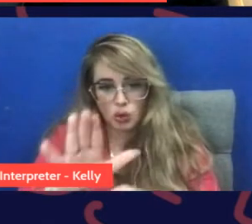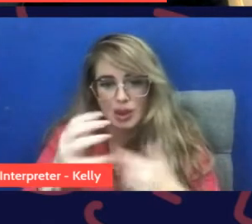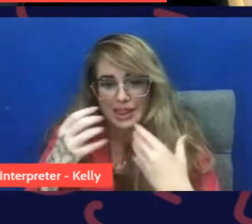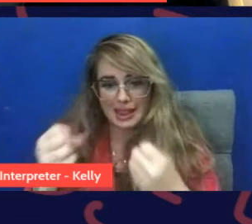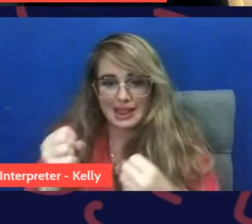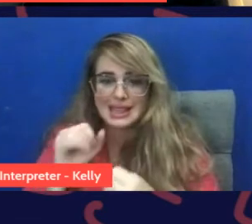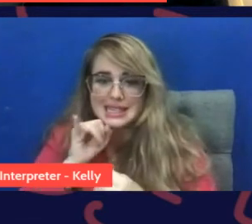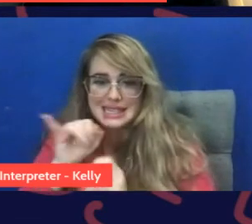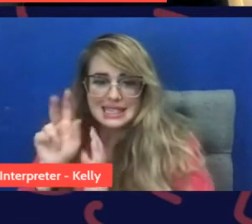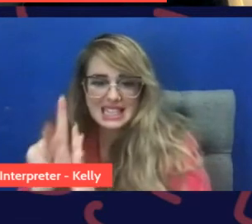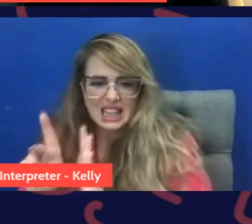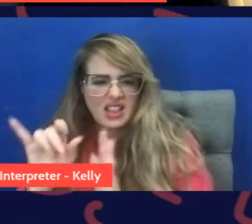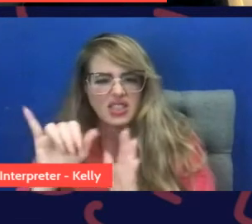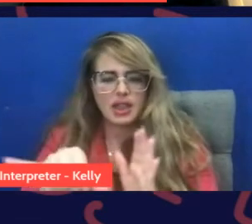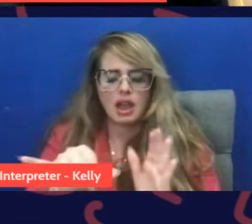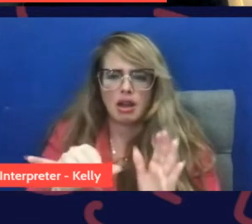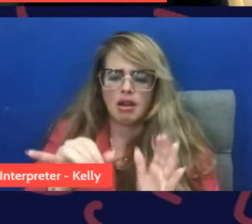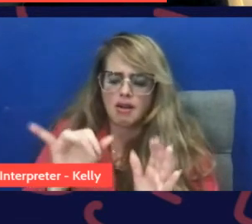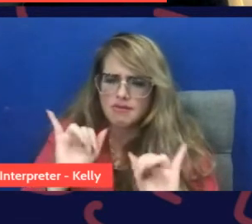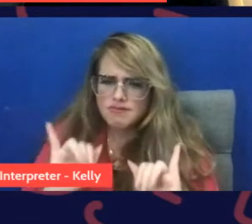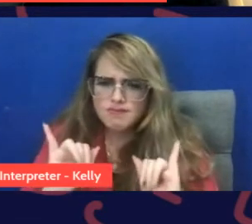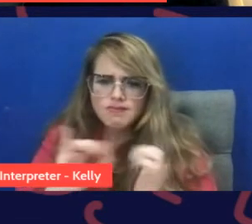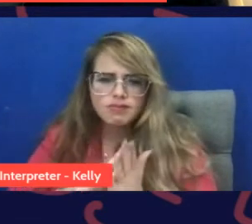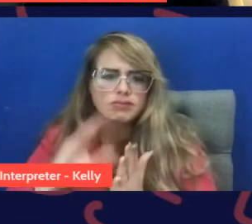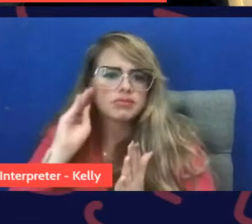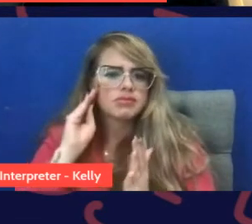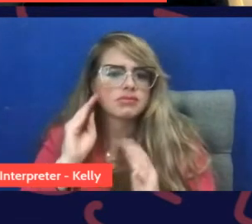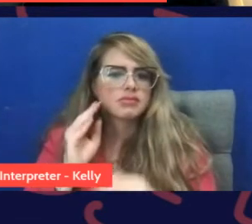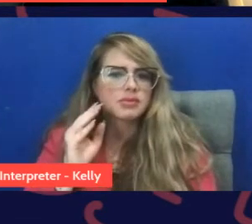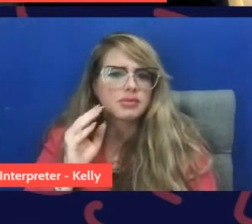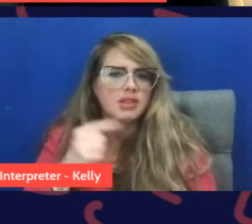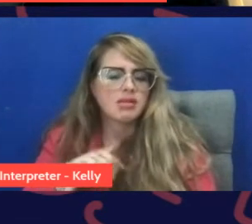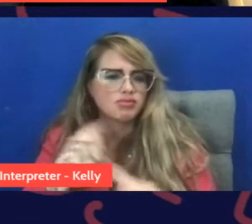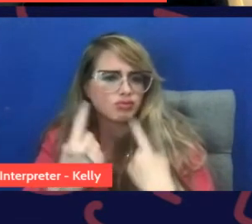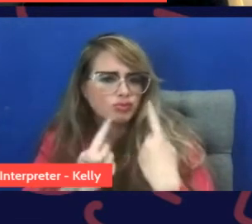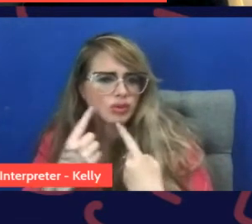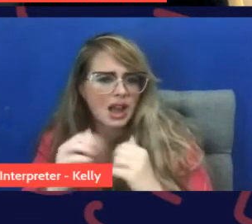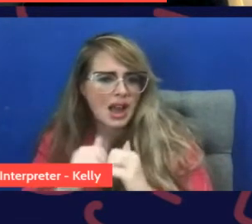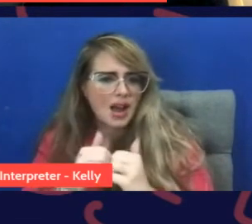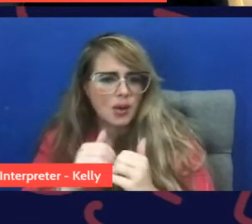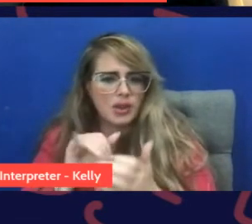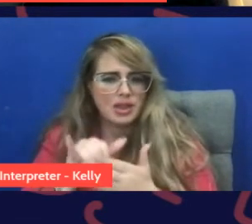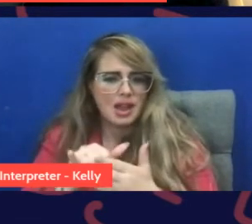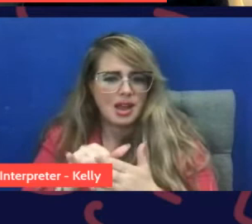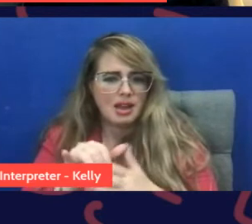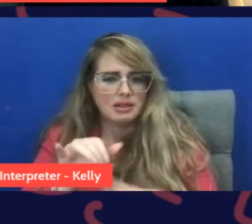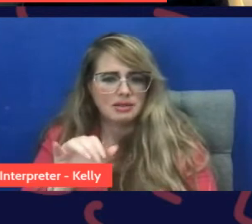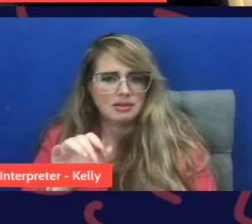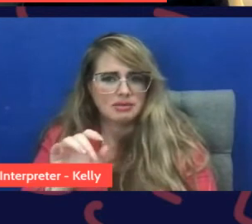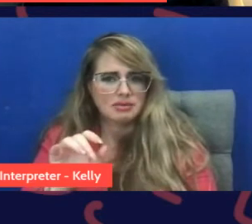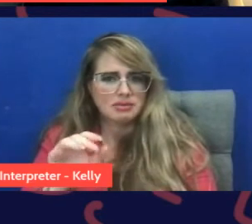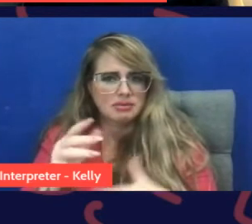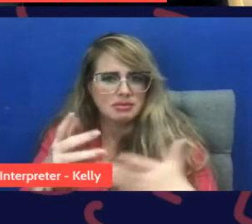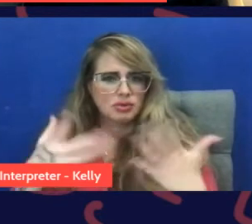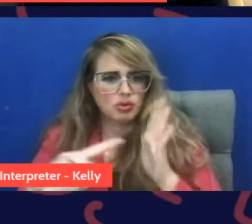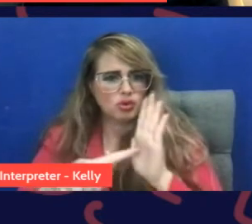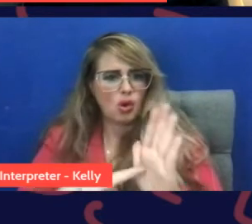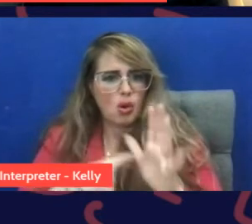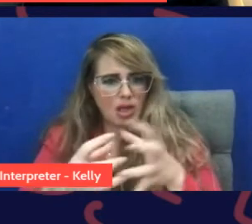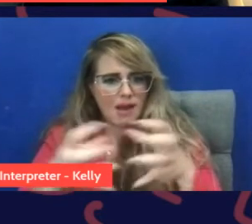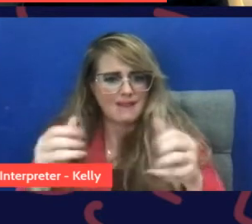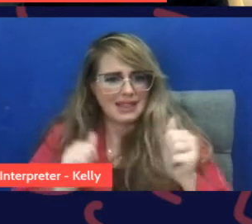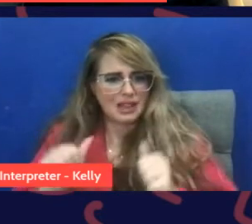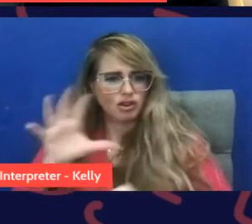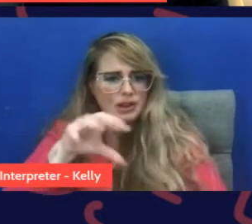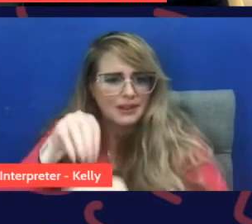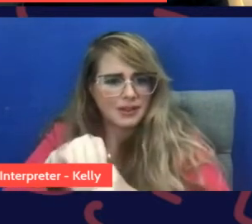because I kept thinking about how, you know, how the sort of inherent theatricality of so many of the direct actions that